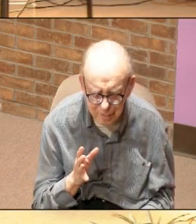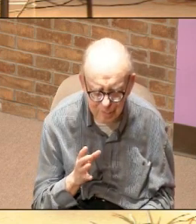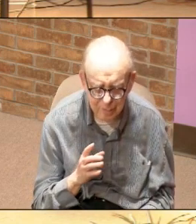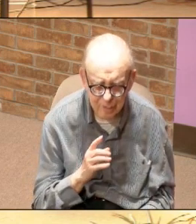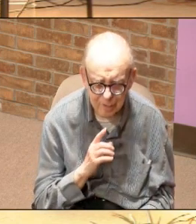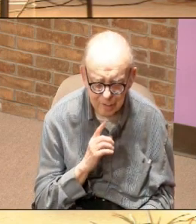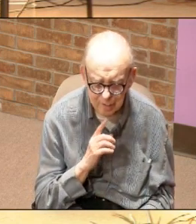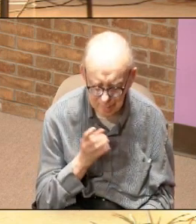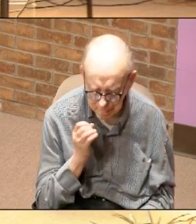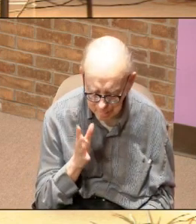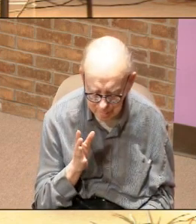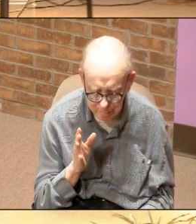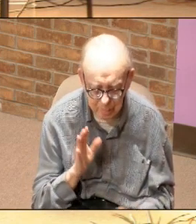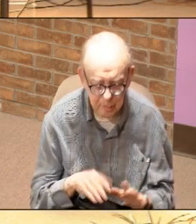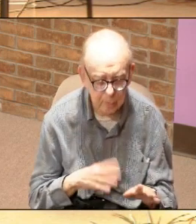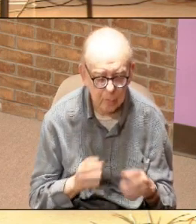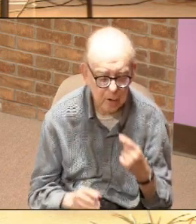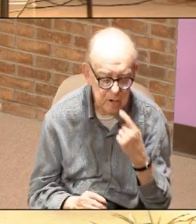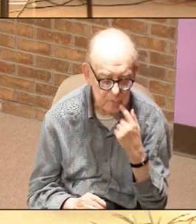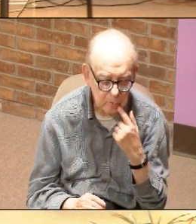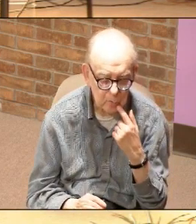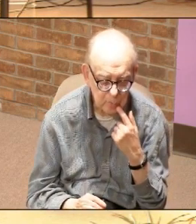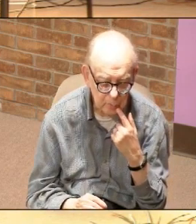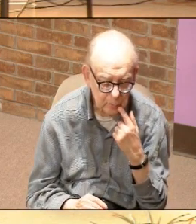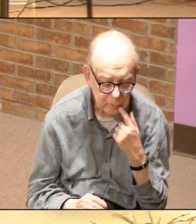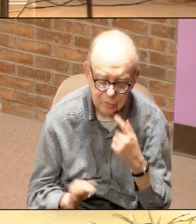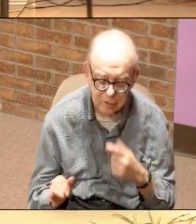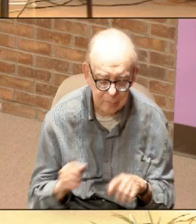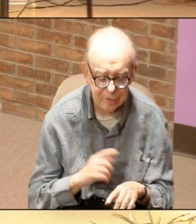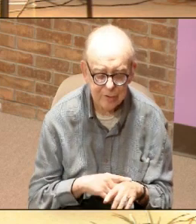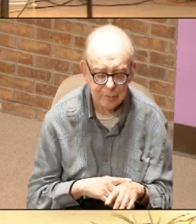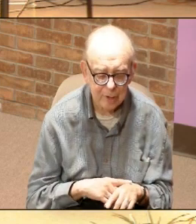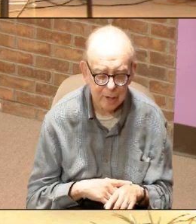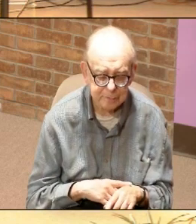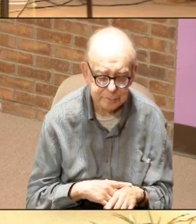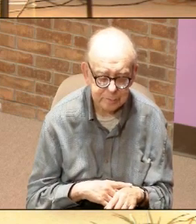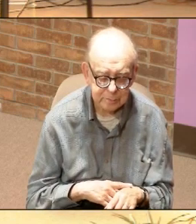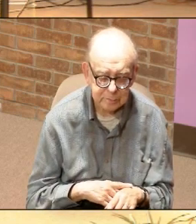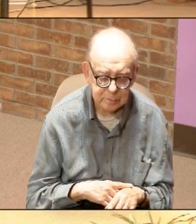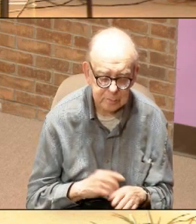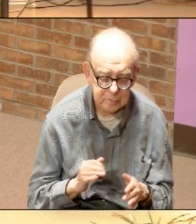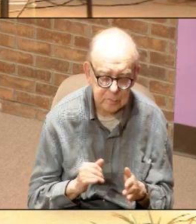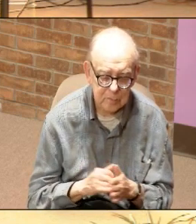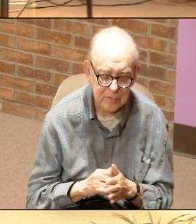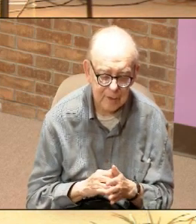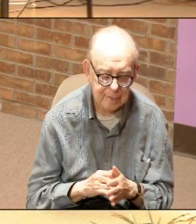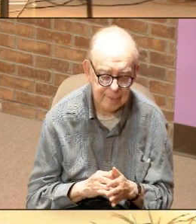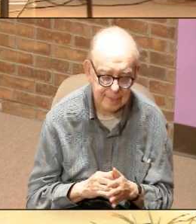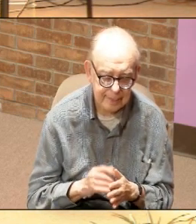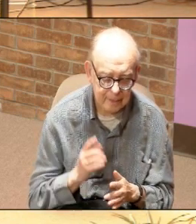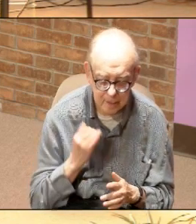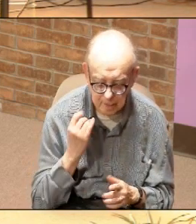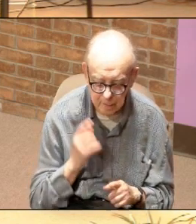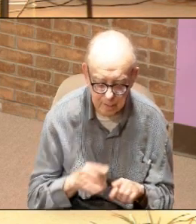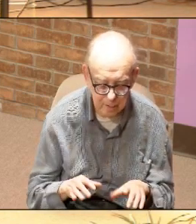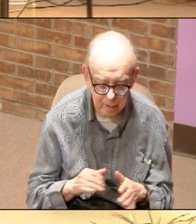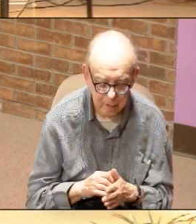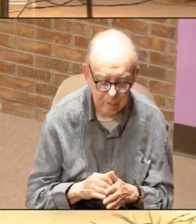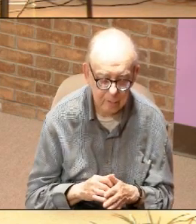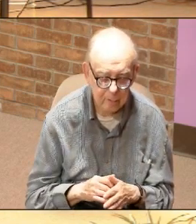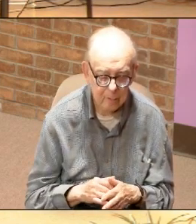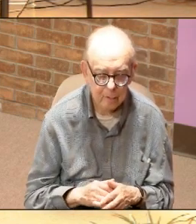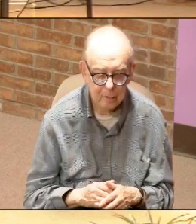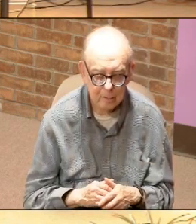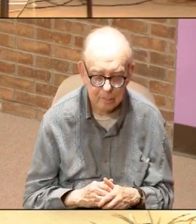Who really cares if you can walk and chew gum at the same time? Okay? That, if you can't, awesome